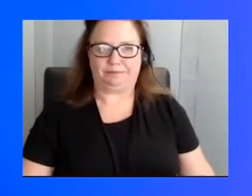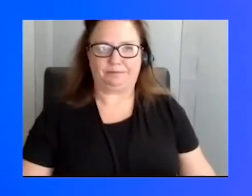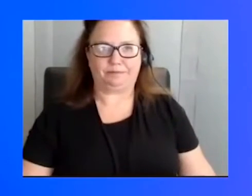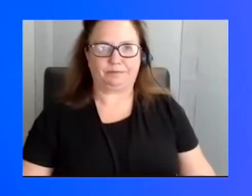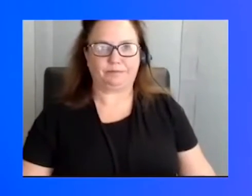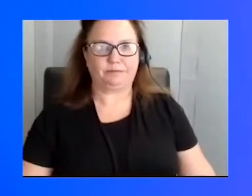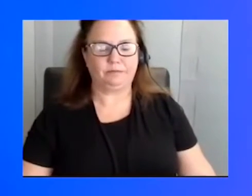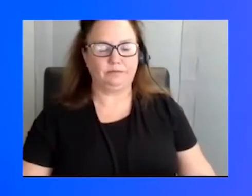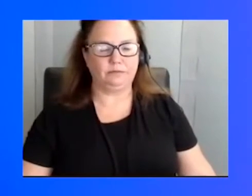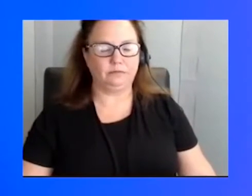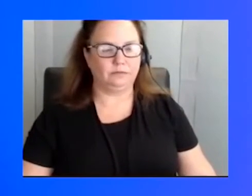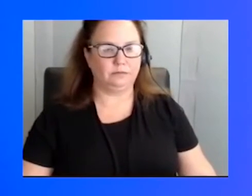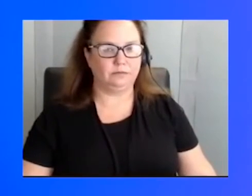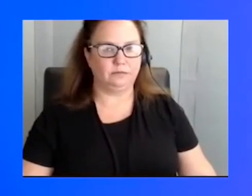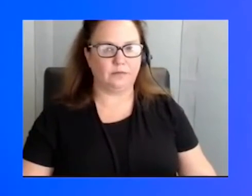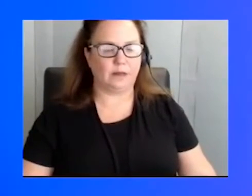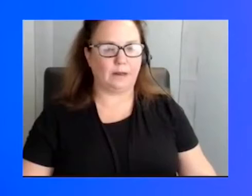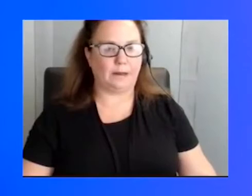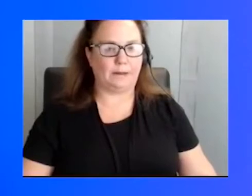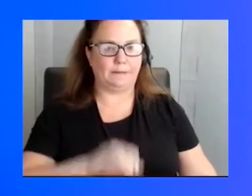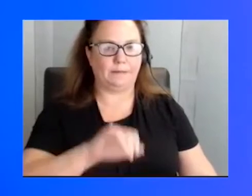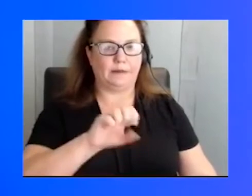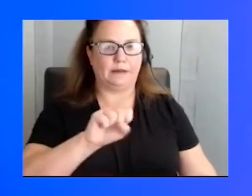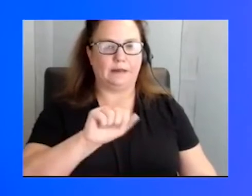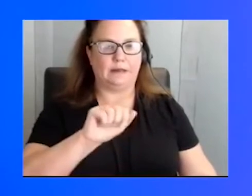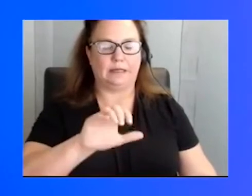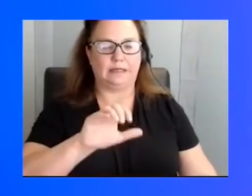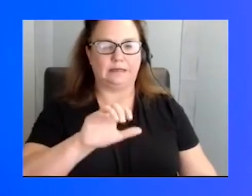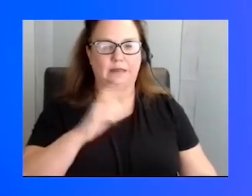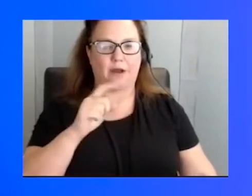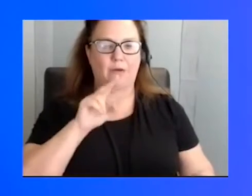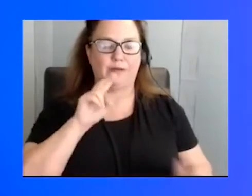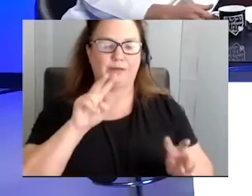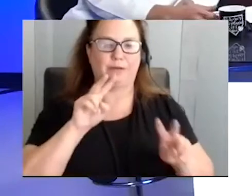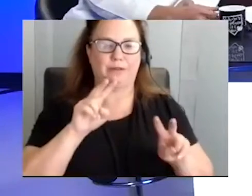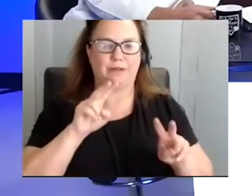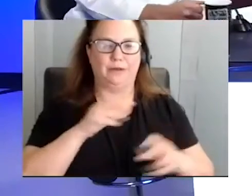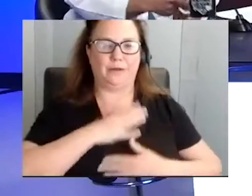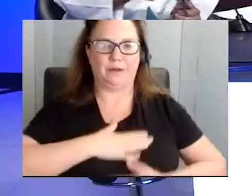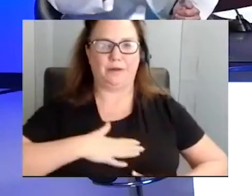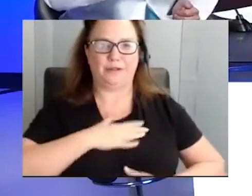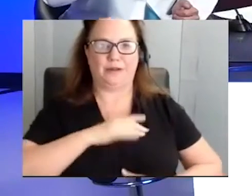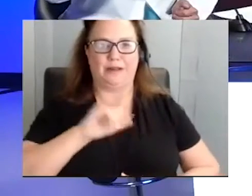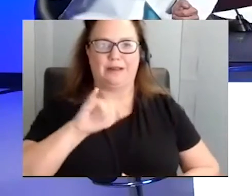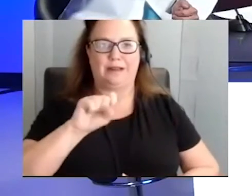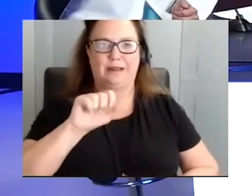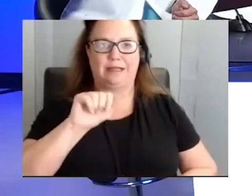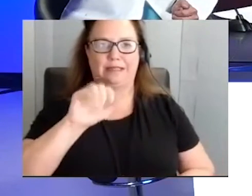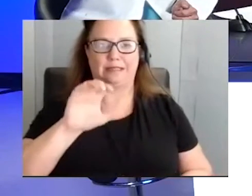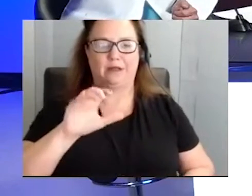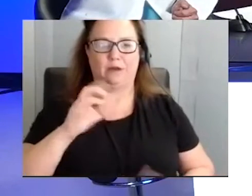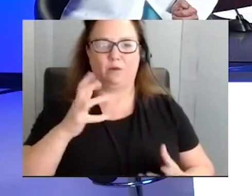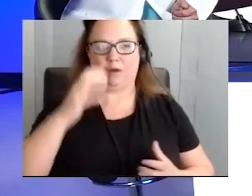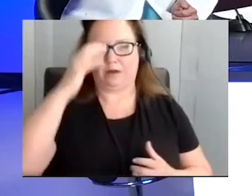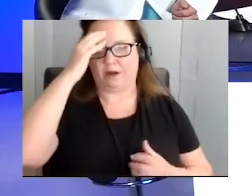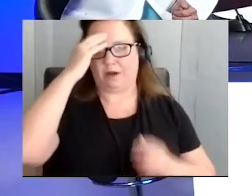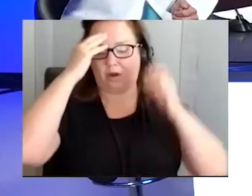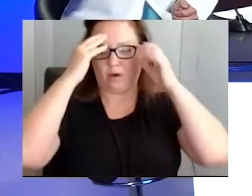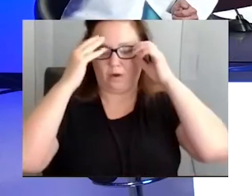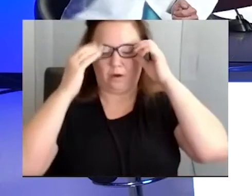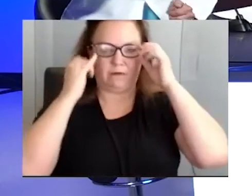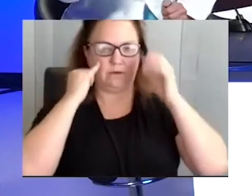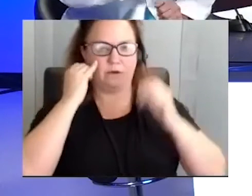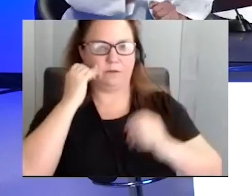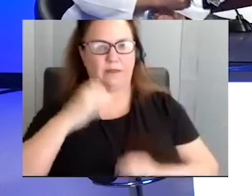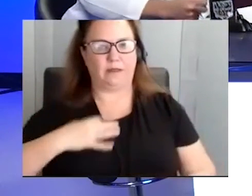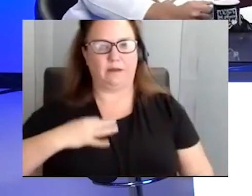next question, Isaac, who always watches, we appreciate him so much. He wanted to know if you knew about the volunteer in